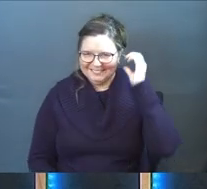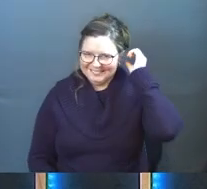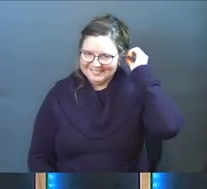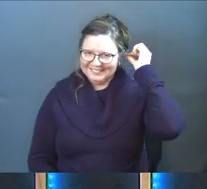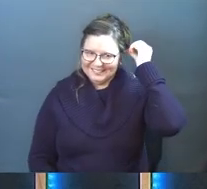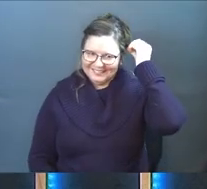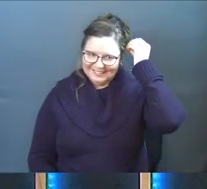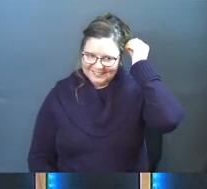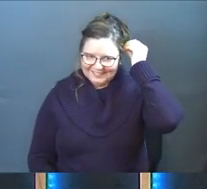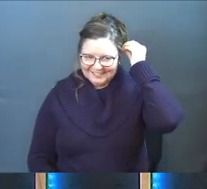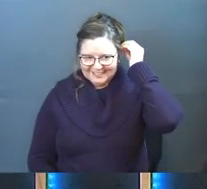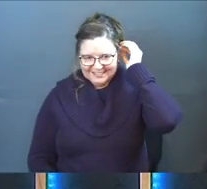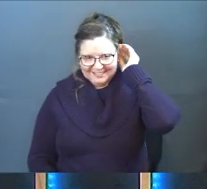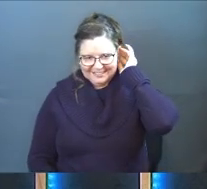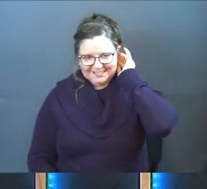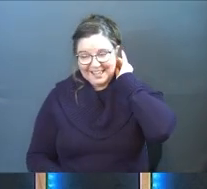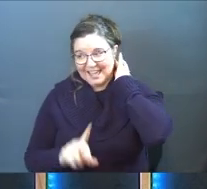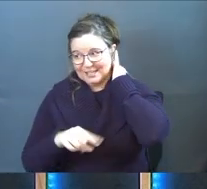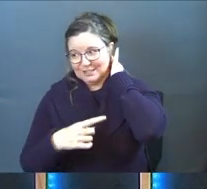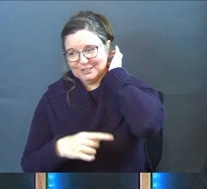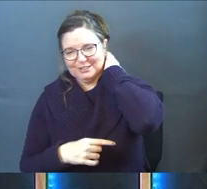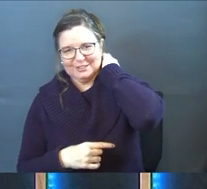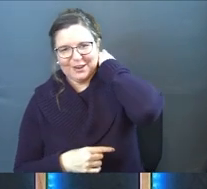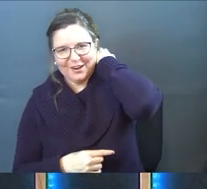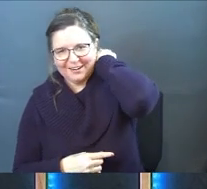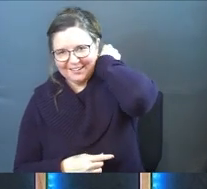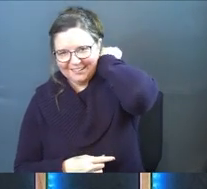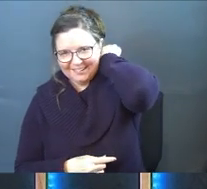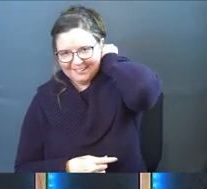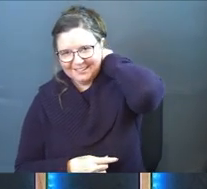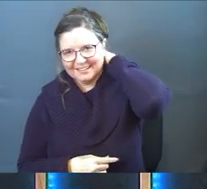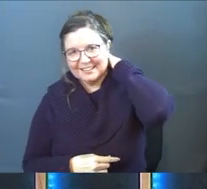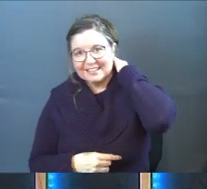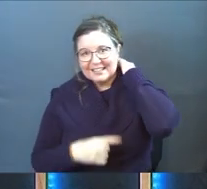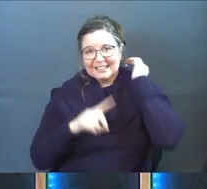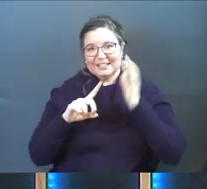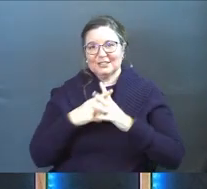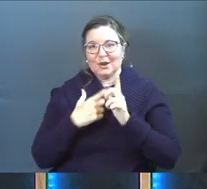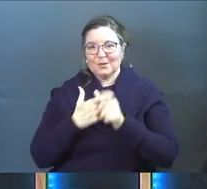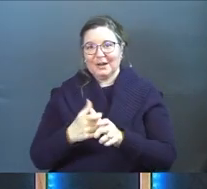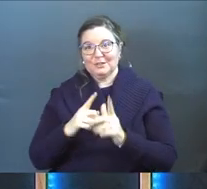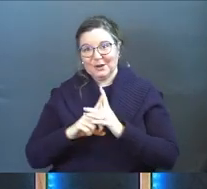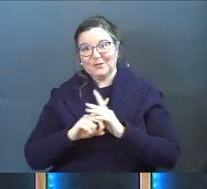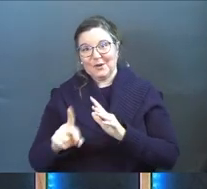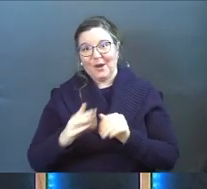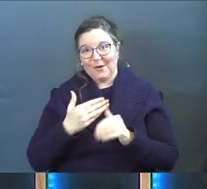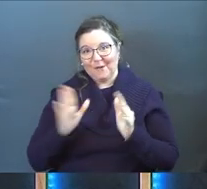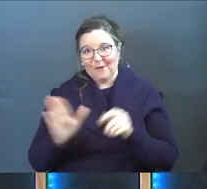And he started to run for it, and he should have run all the way out.